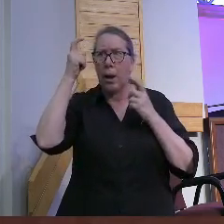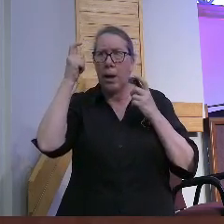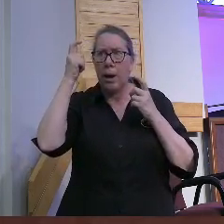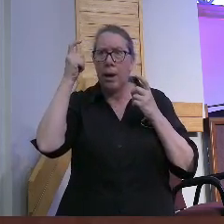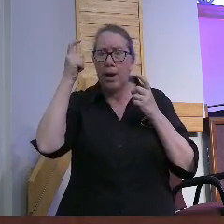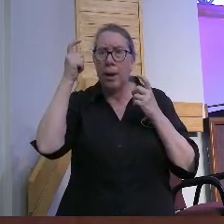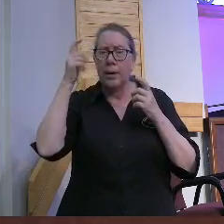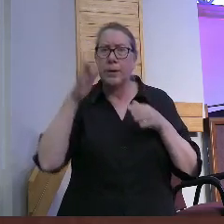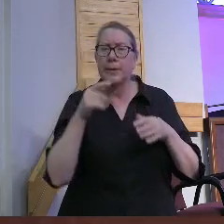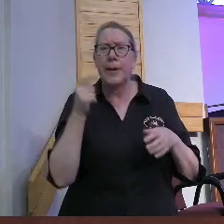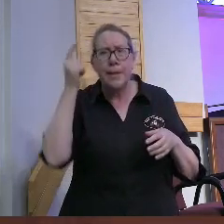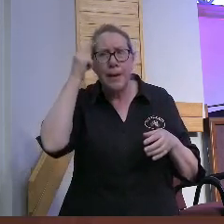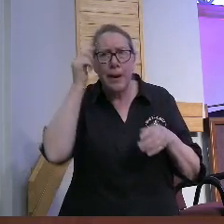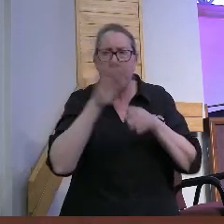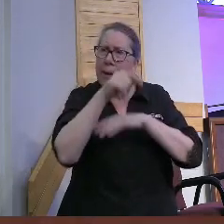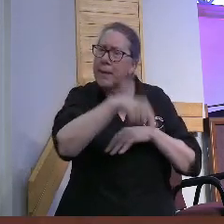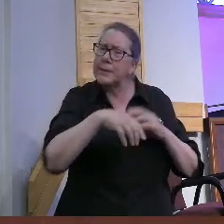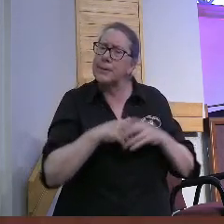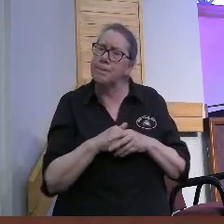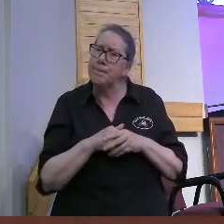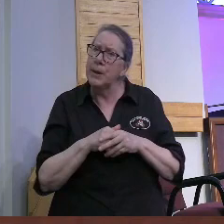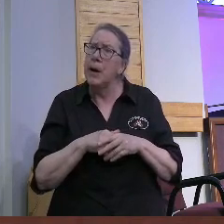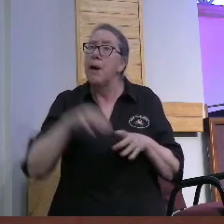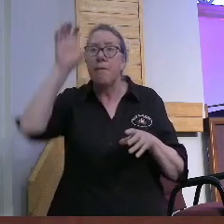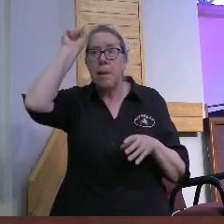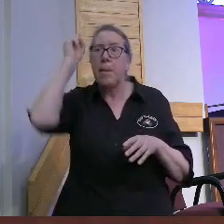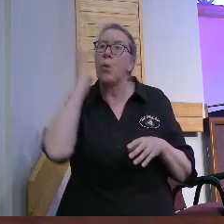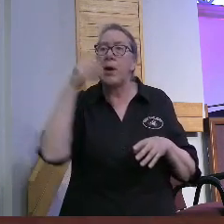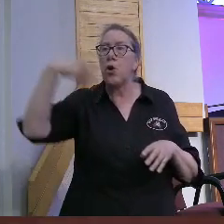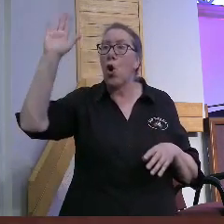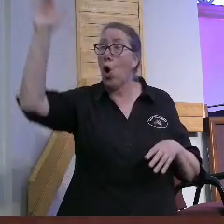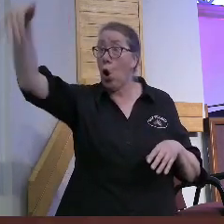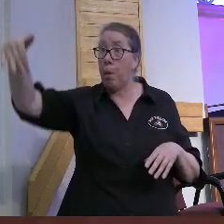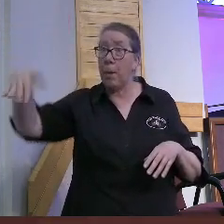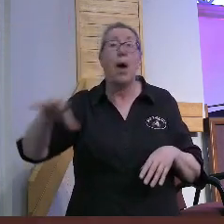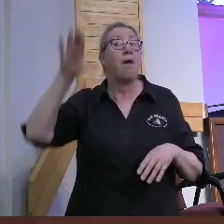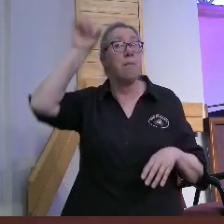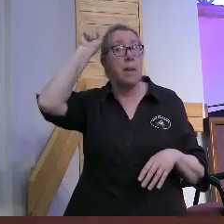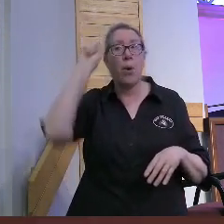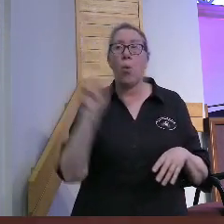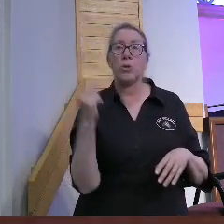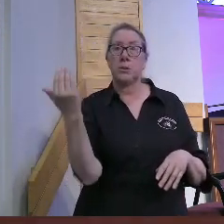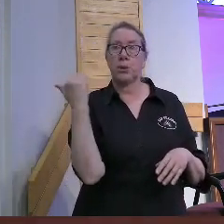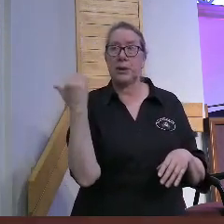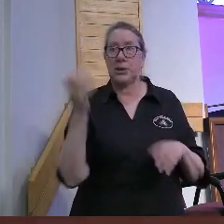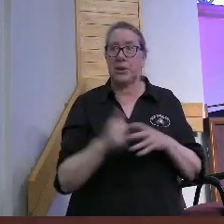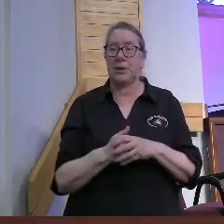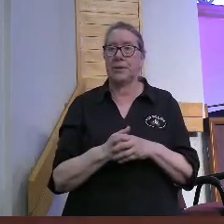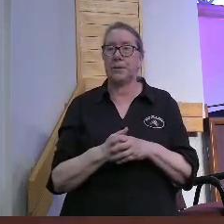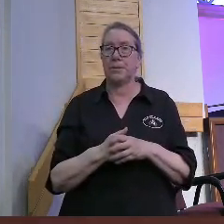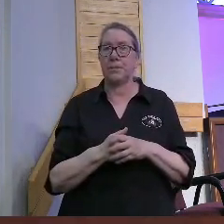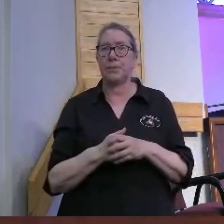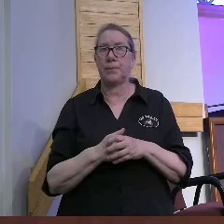today. That even after church, you're going to remember what was preached so that the word preached to you can get in you and